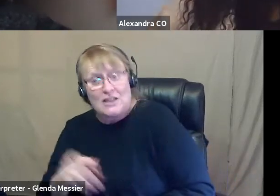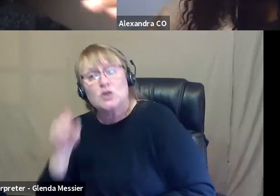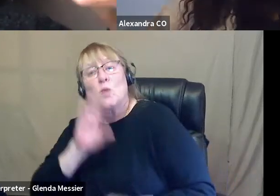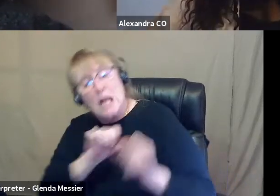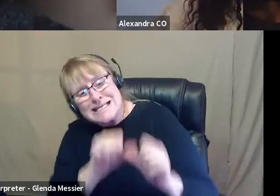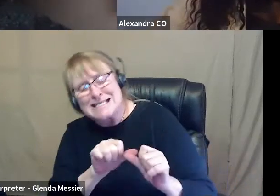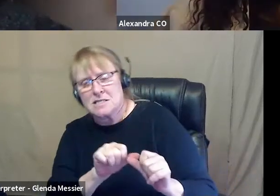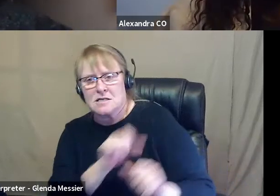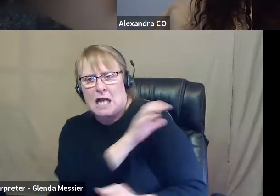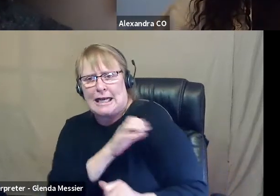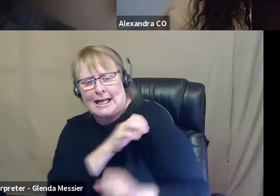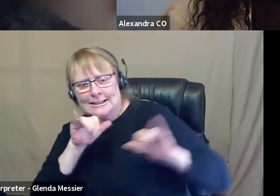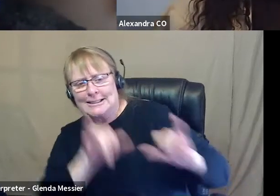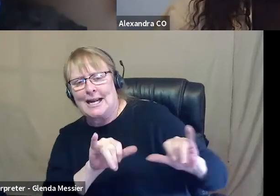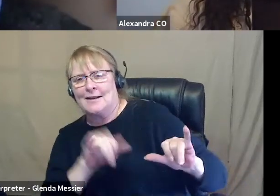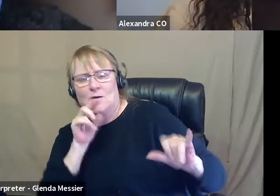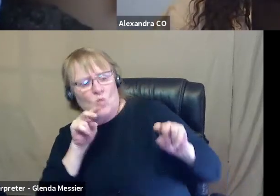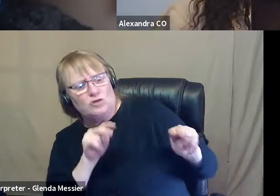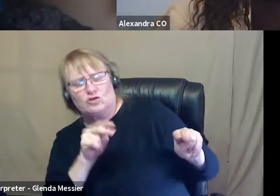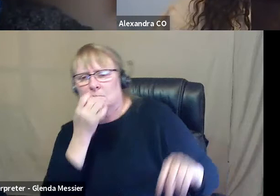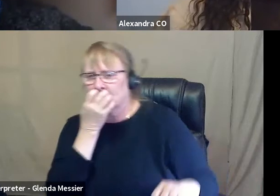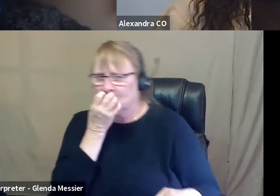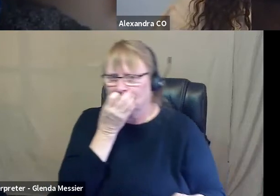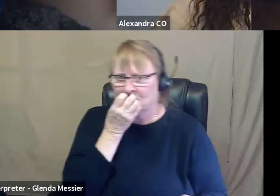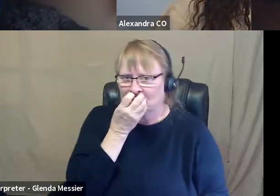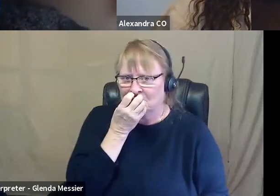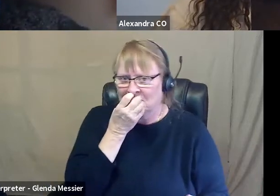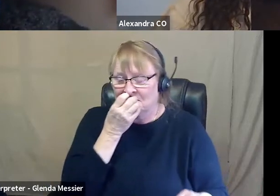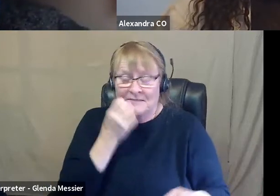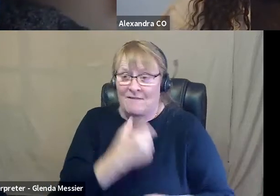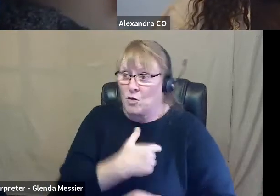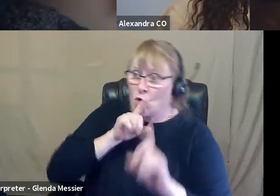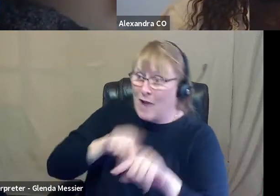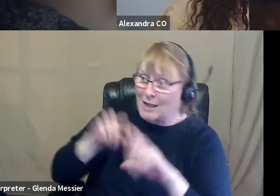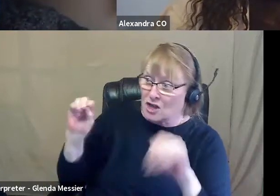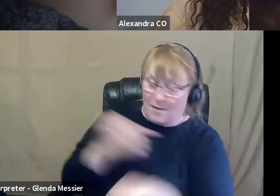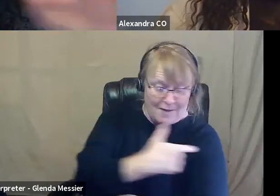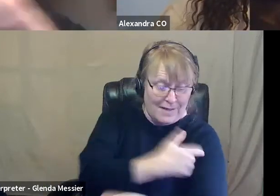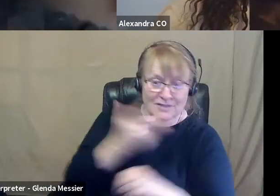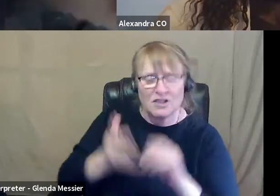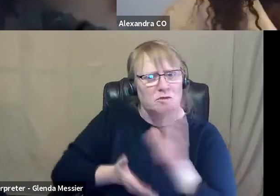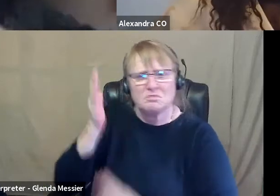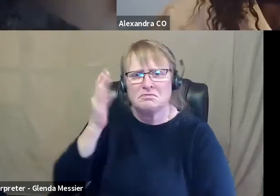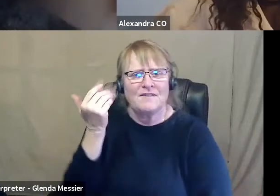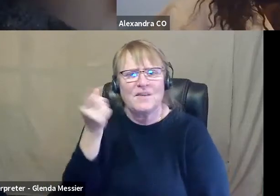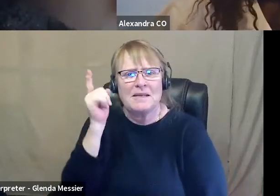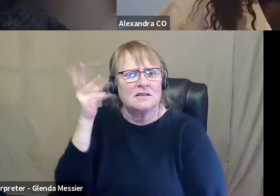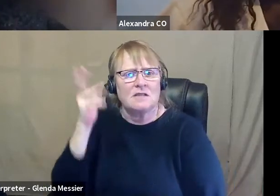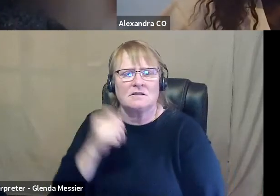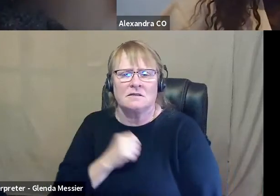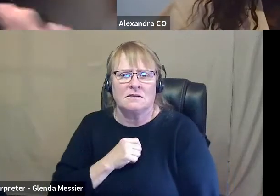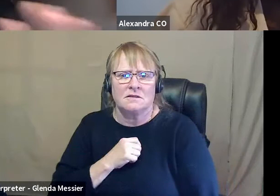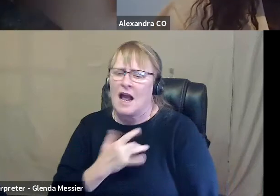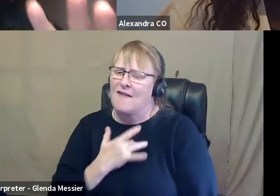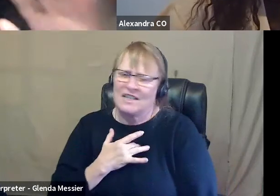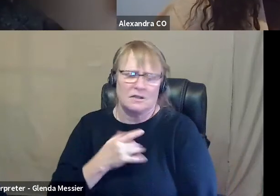without an allergic, that kind of history, you can often leave within 15 minutes after you get the vaccine. So should not prevent you from getting